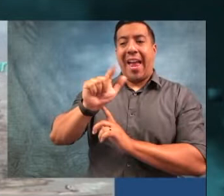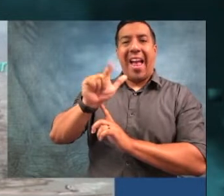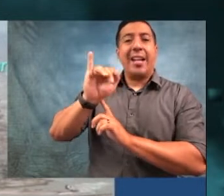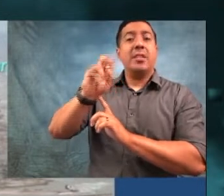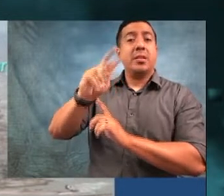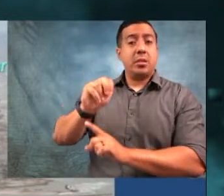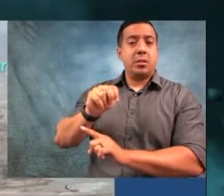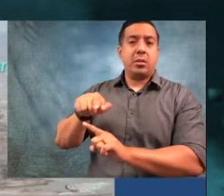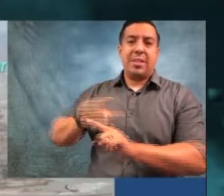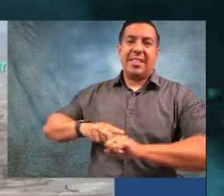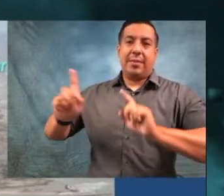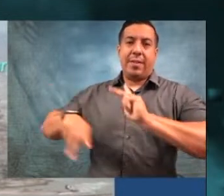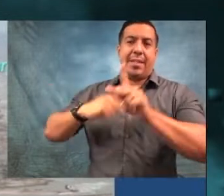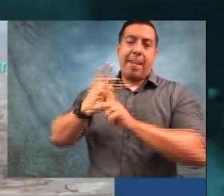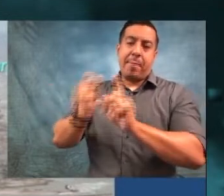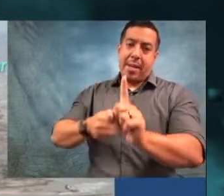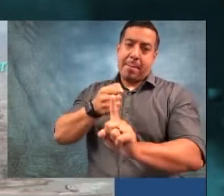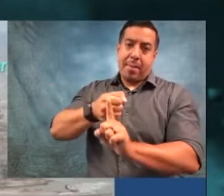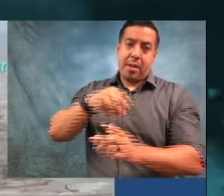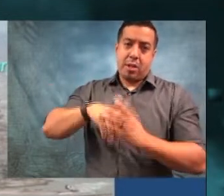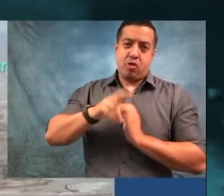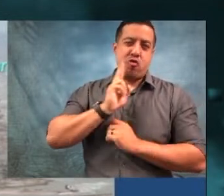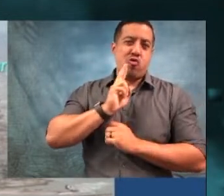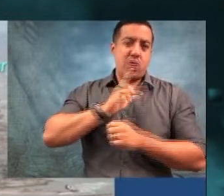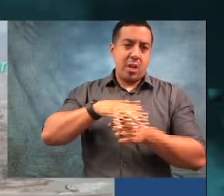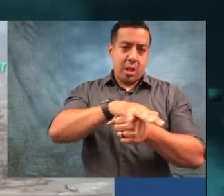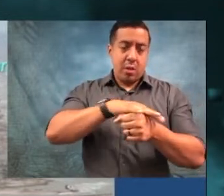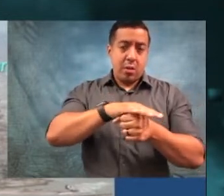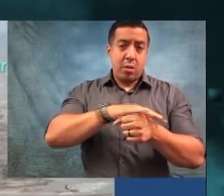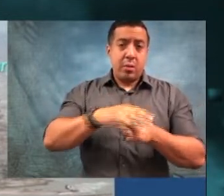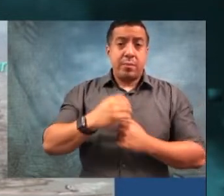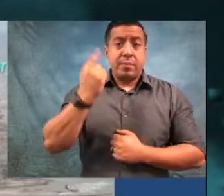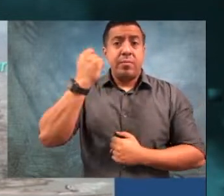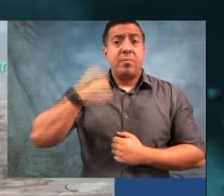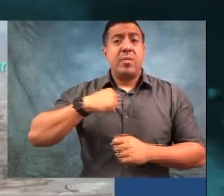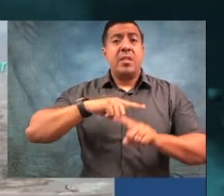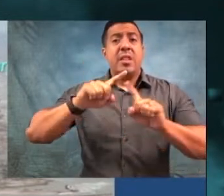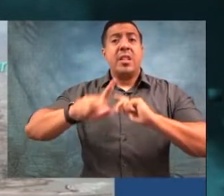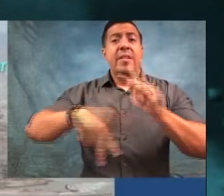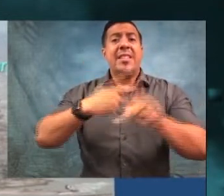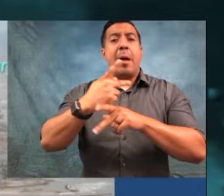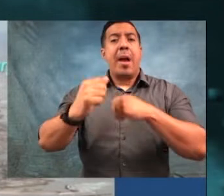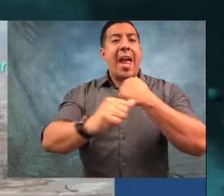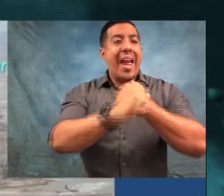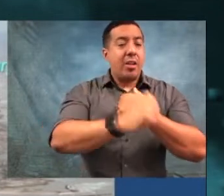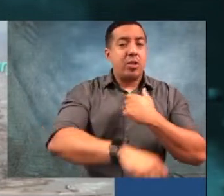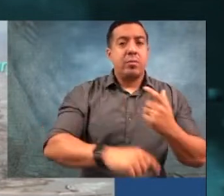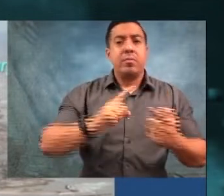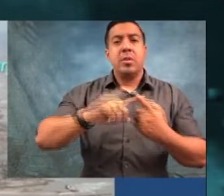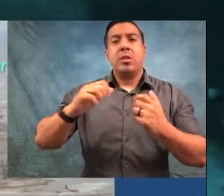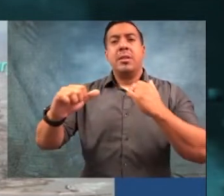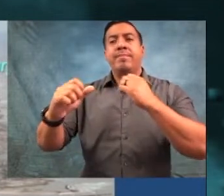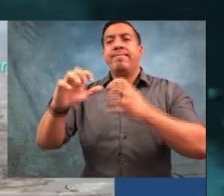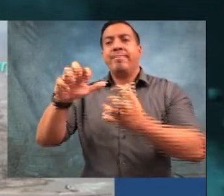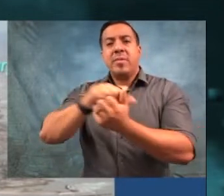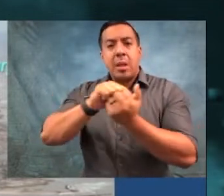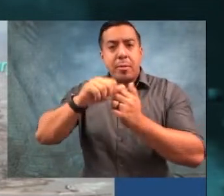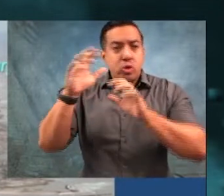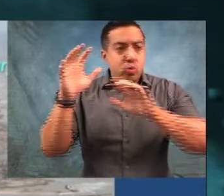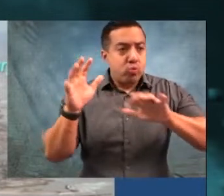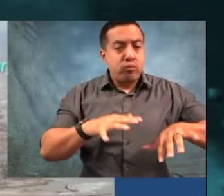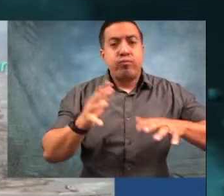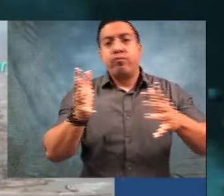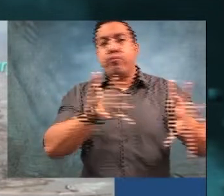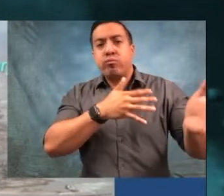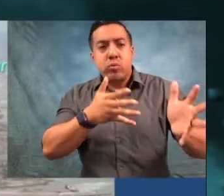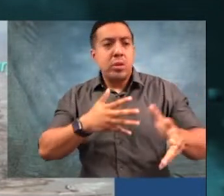huge impact on the Houston area. Typically, you've got some combination of these four hazards: damaging winds, storm